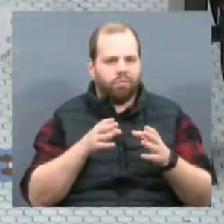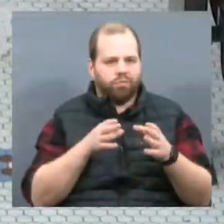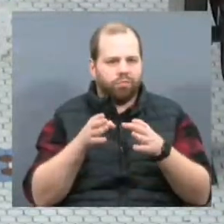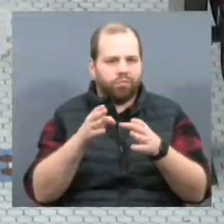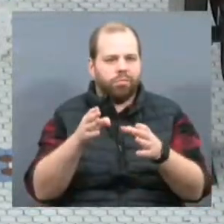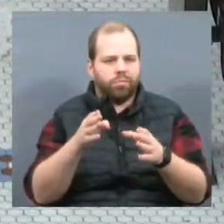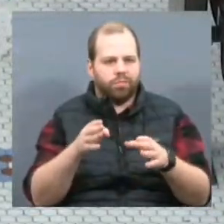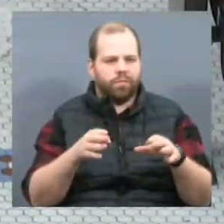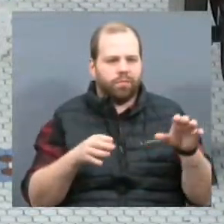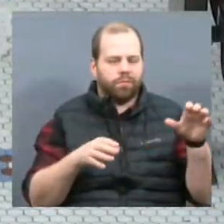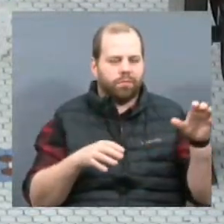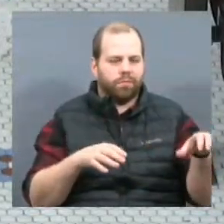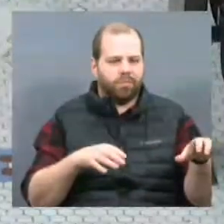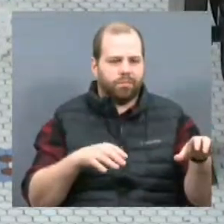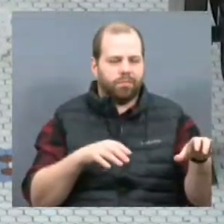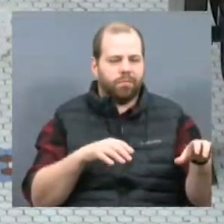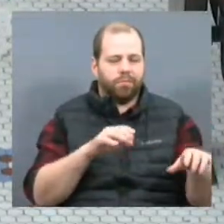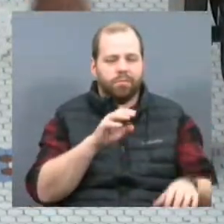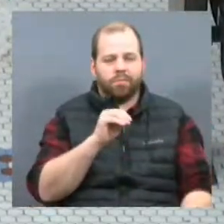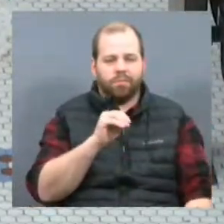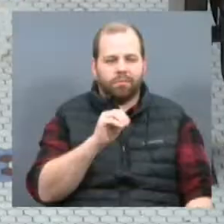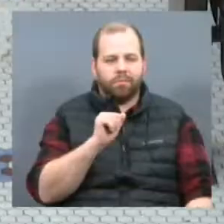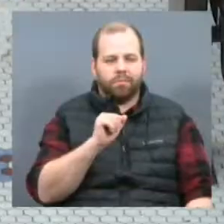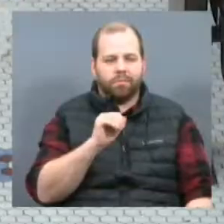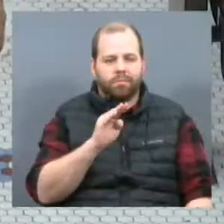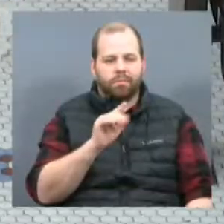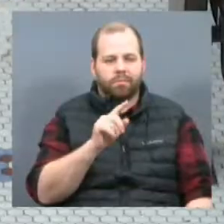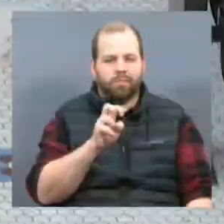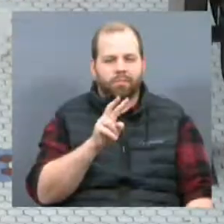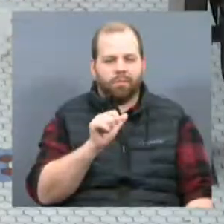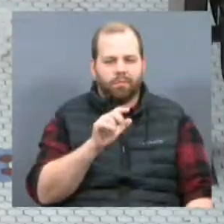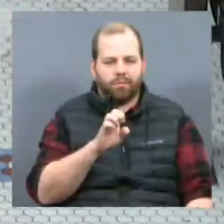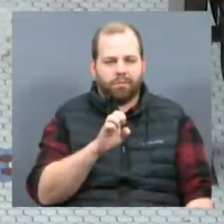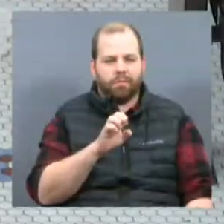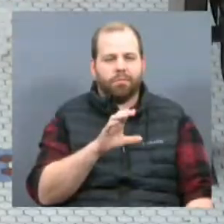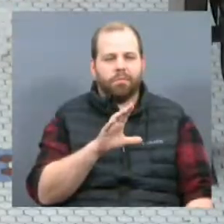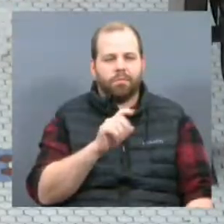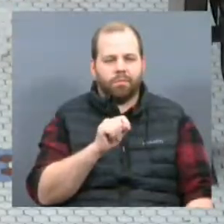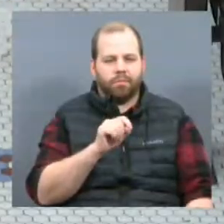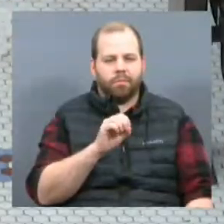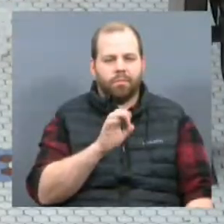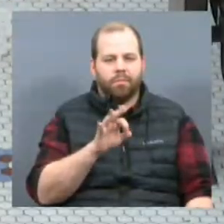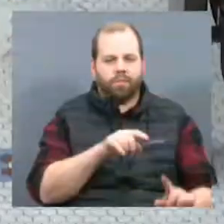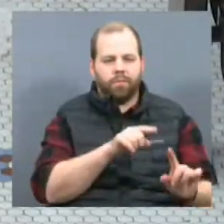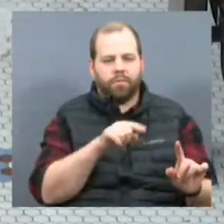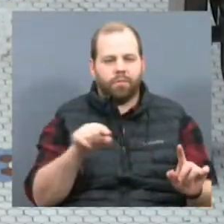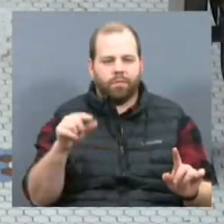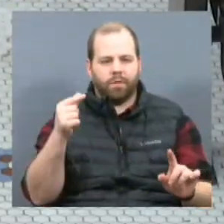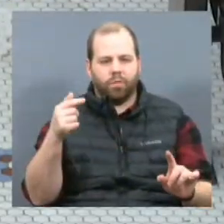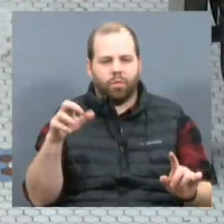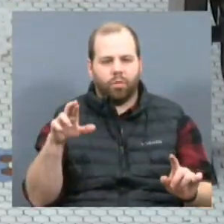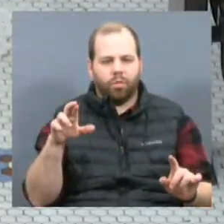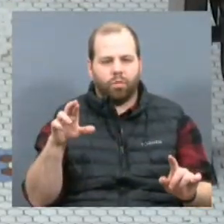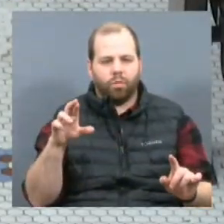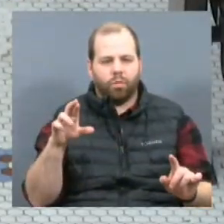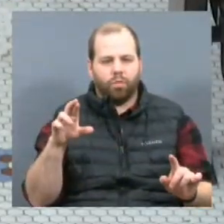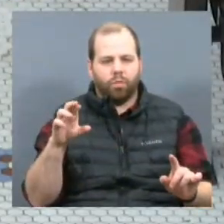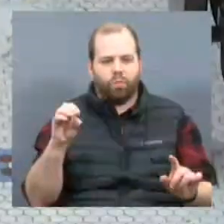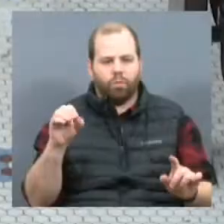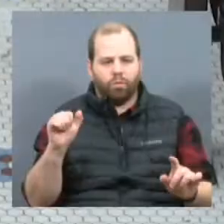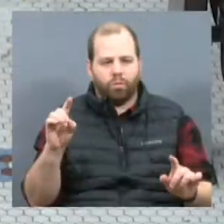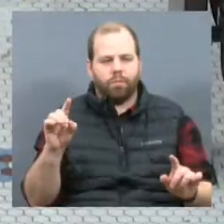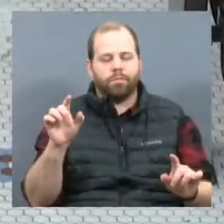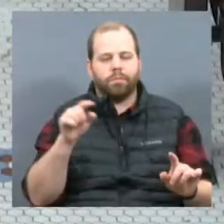from Mableville Cutoff to Green Road. We're just the only person out there. So it's a